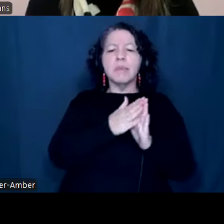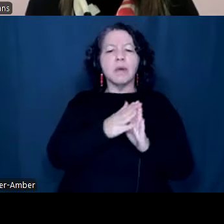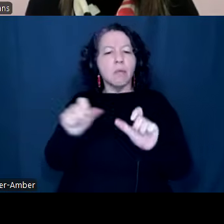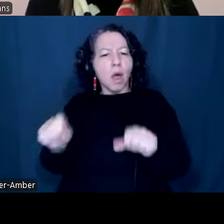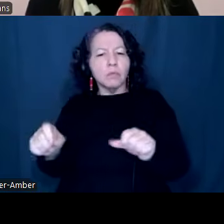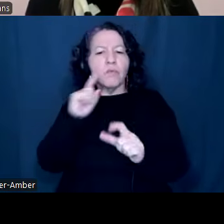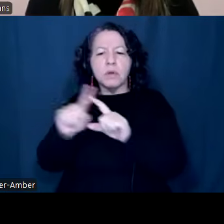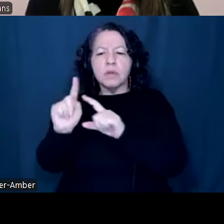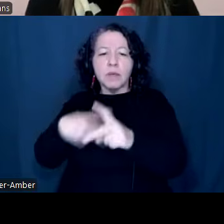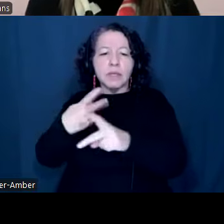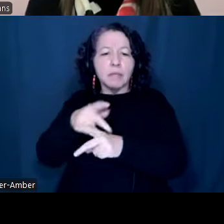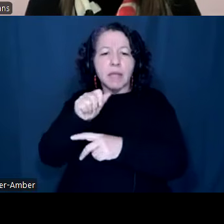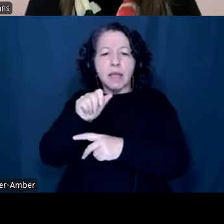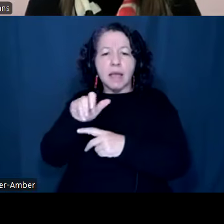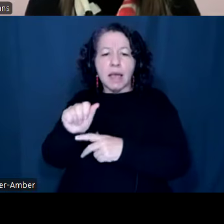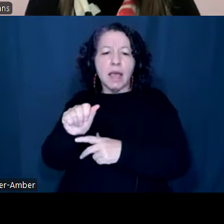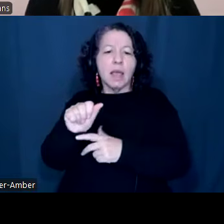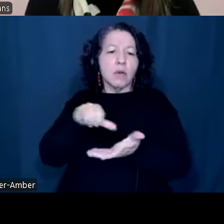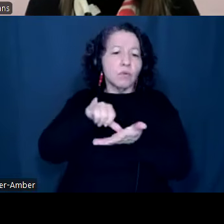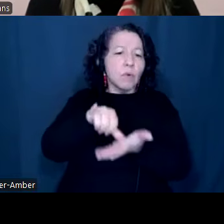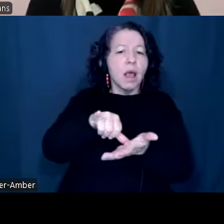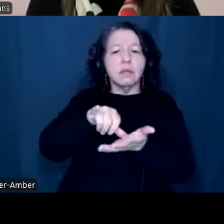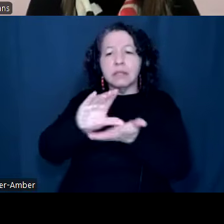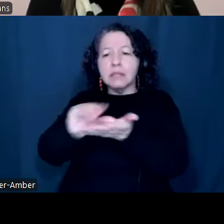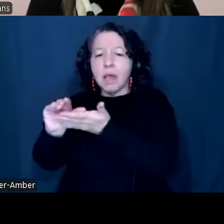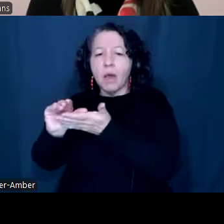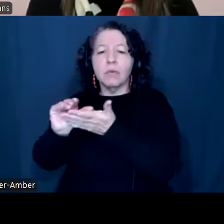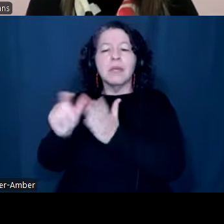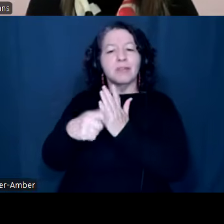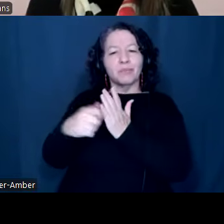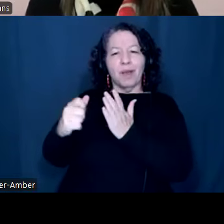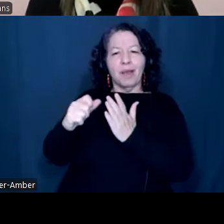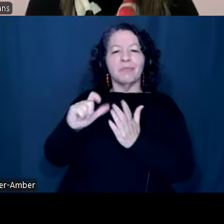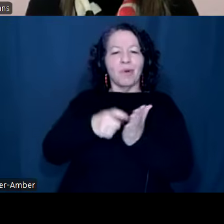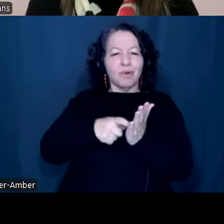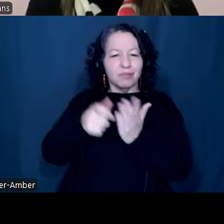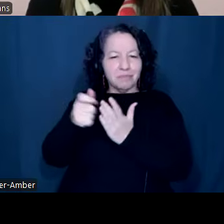AIA grants and other kinds of discounts, and to subscribe to Archaeology magazine.